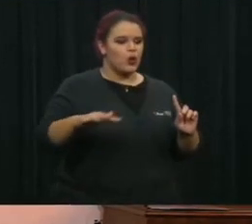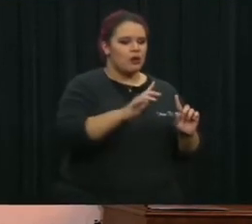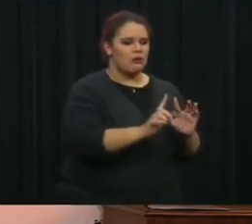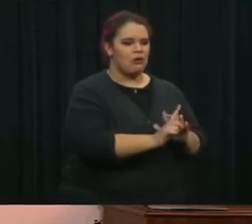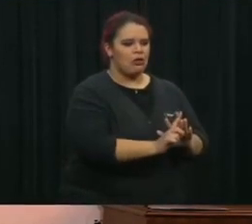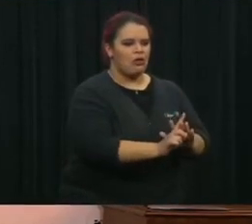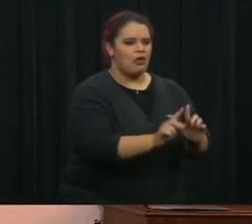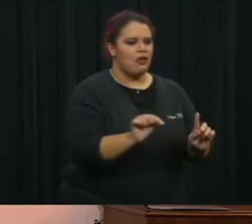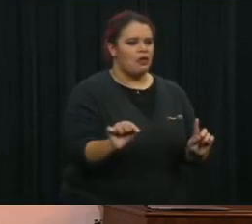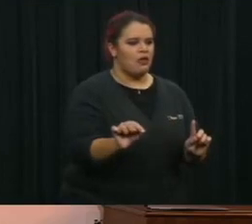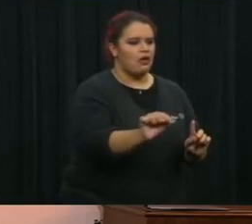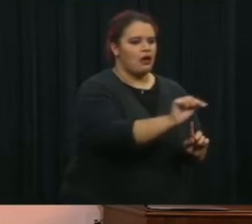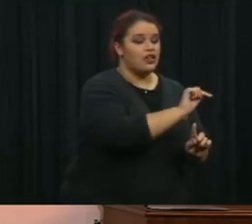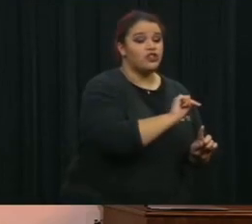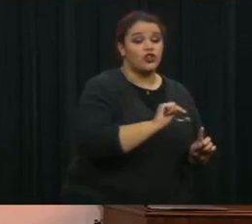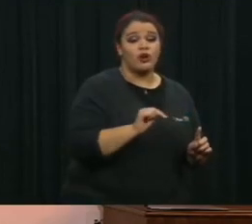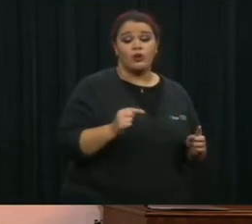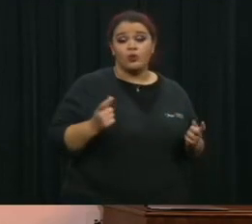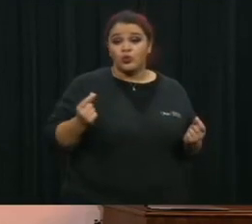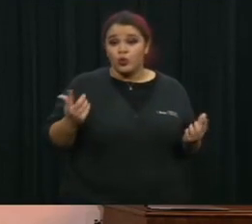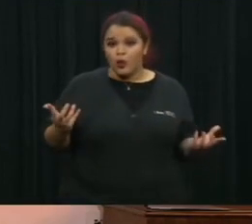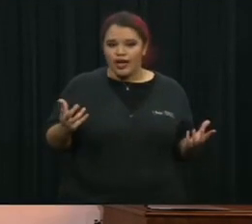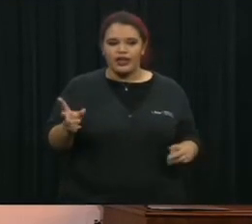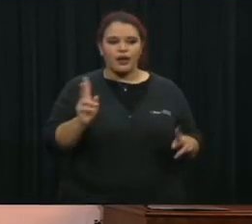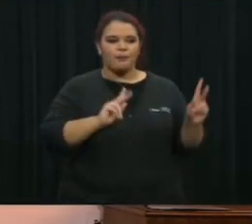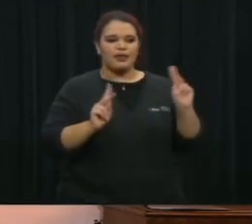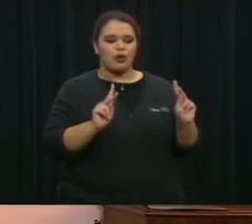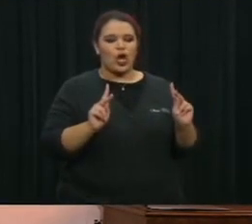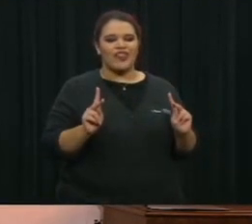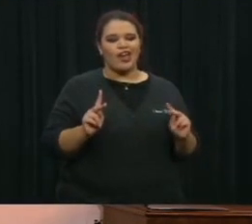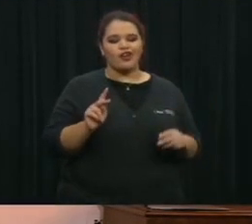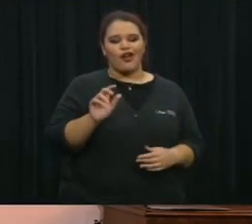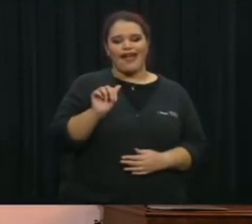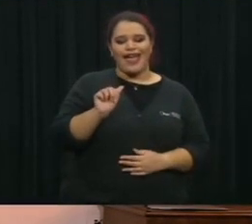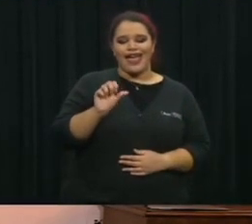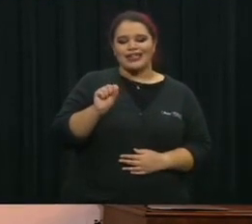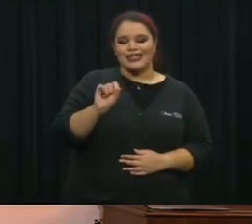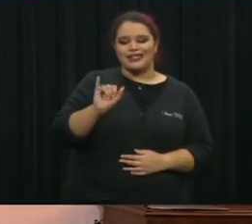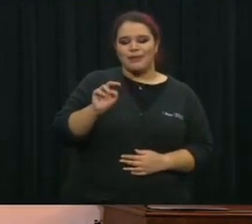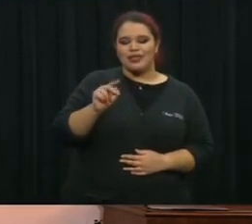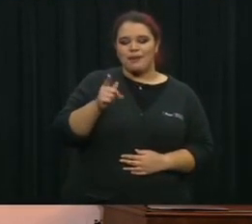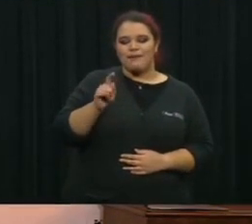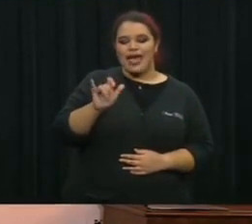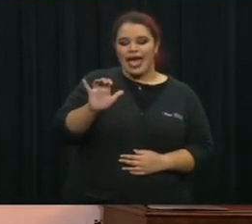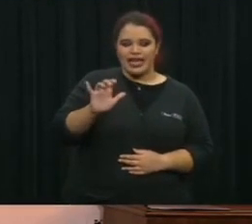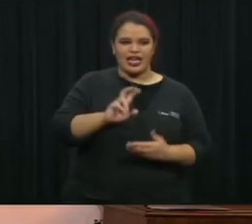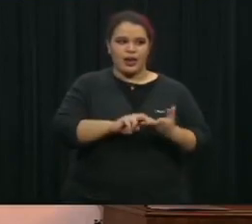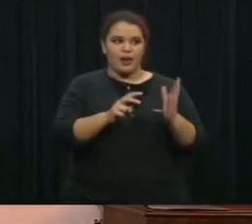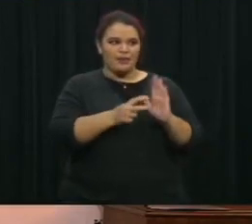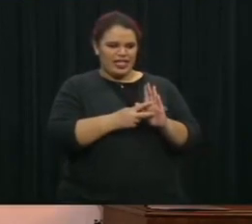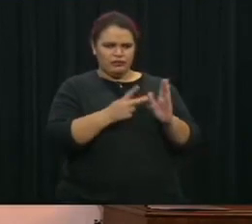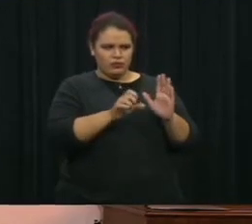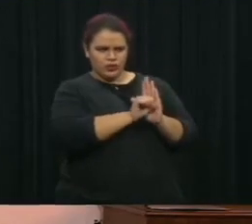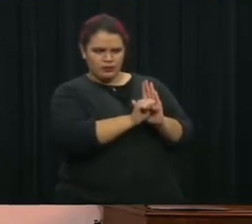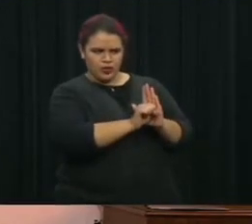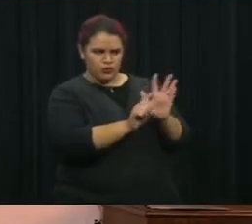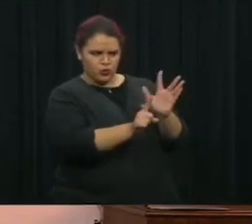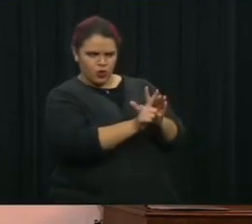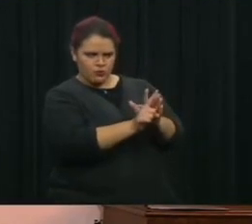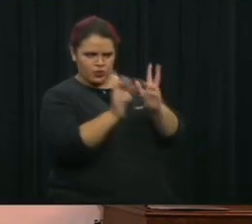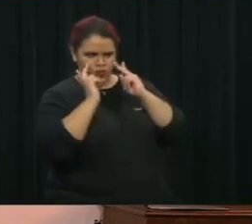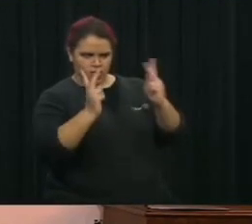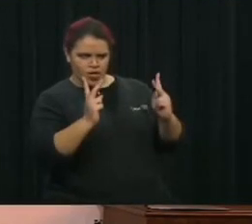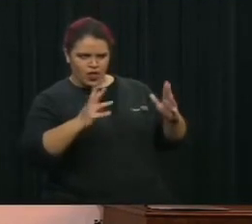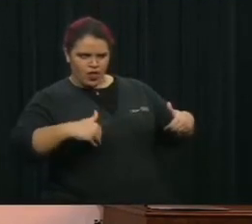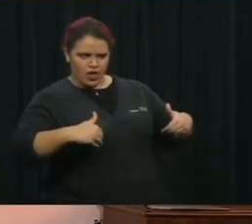at testing people that are asymptomatic once we have more testing capability. Thank you. Hi,